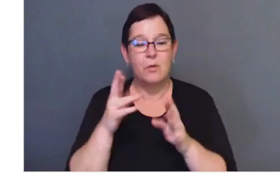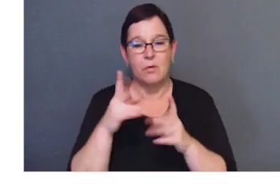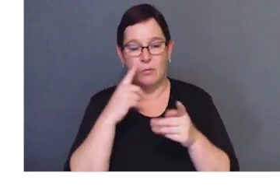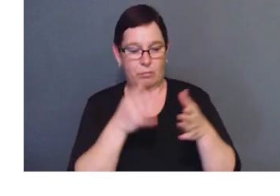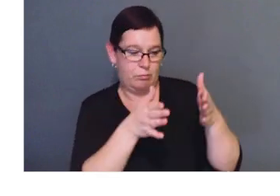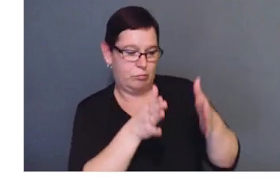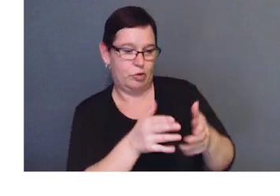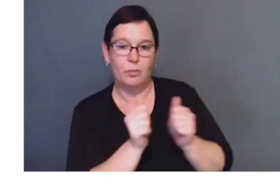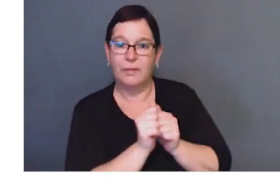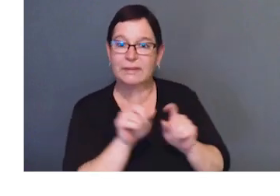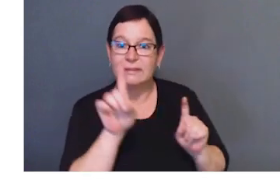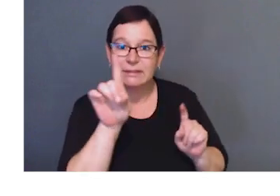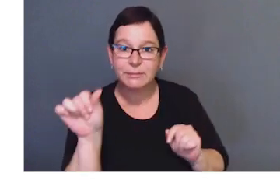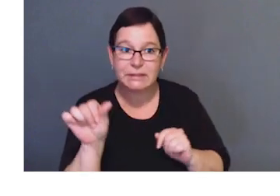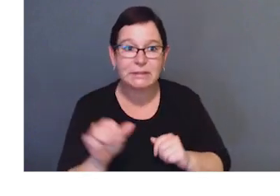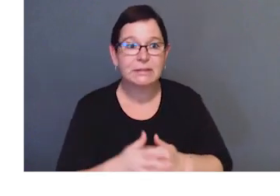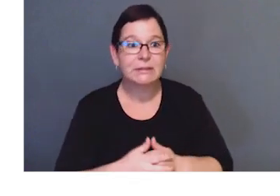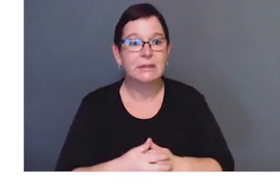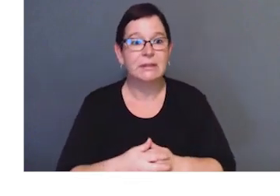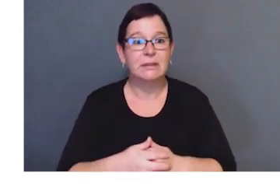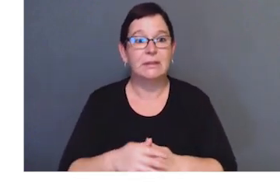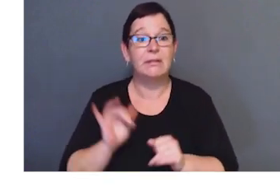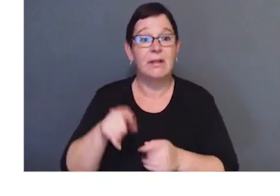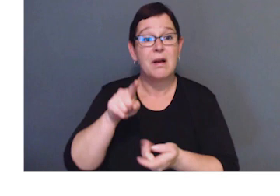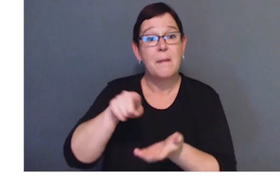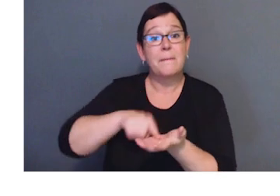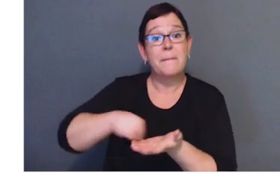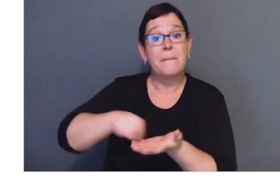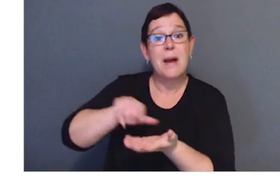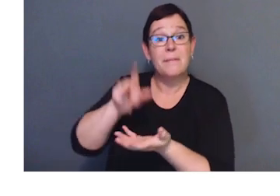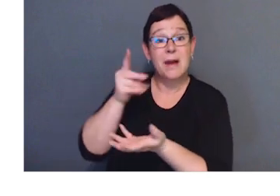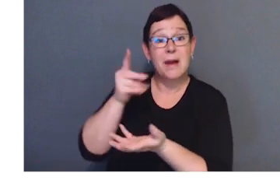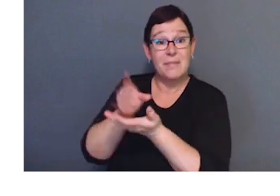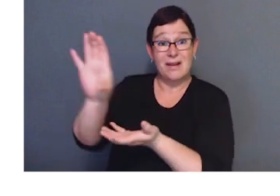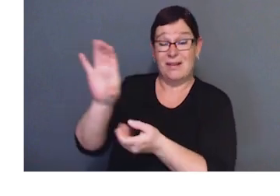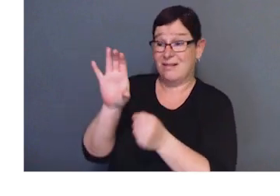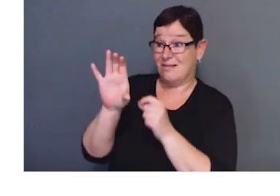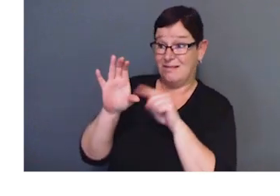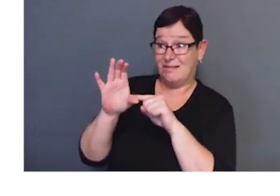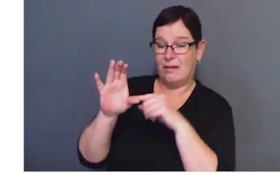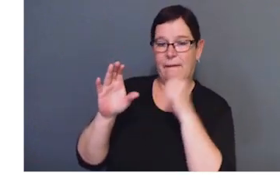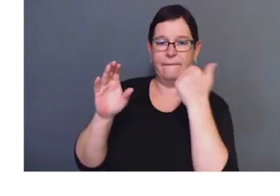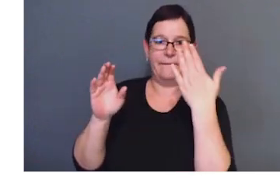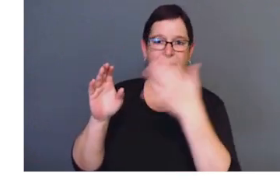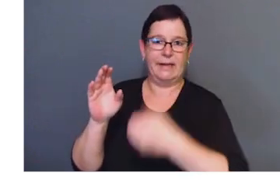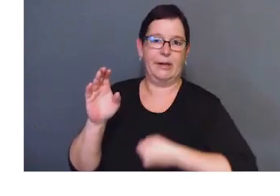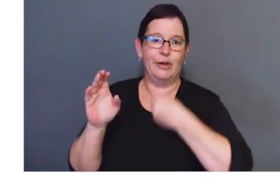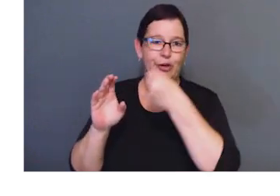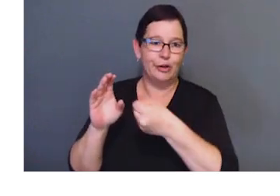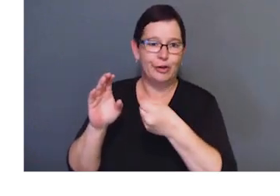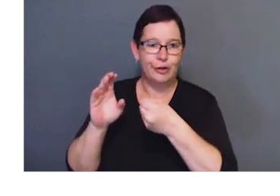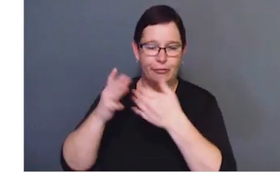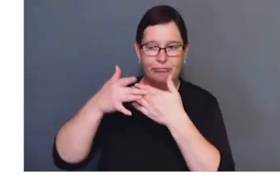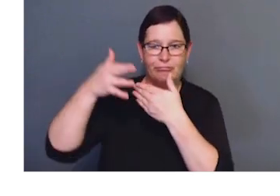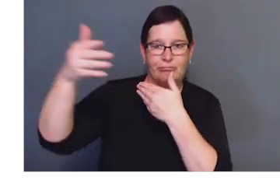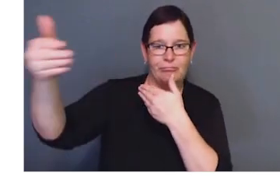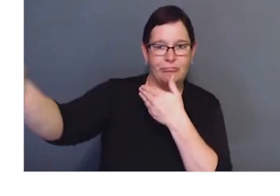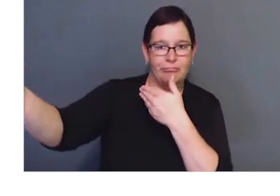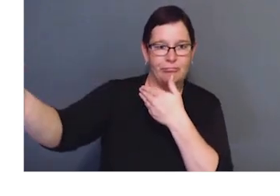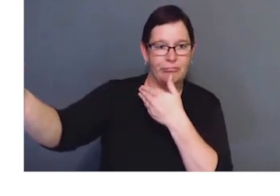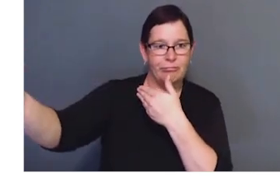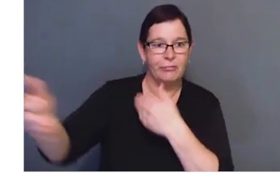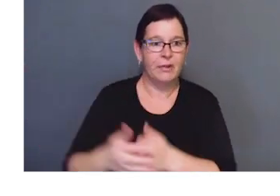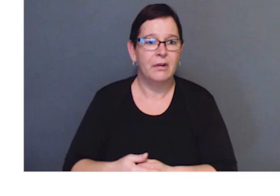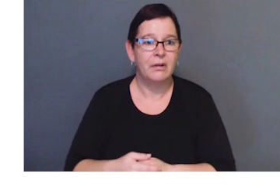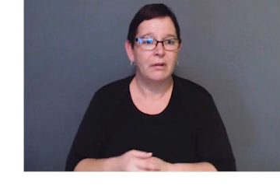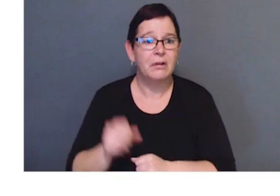withdrawn funds within a 15-year period. You can withdraw from more than one RRSP as long